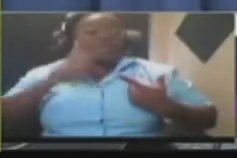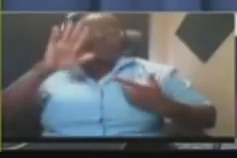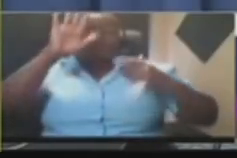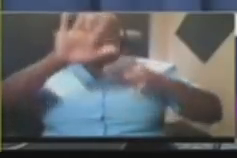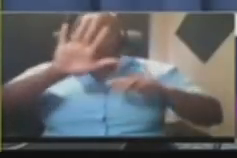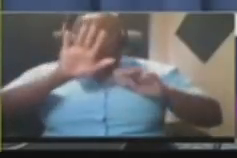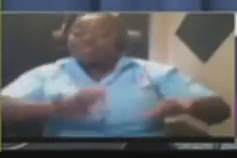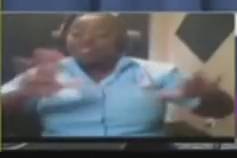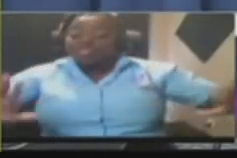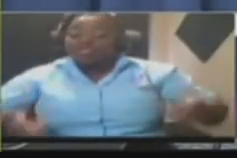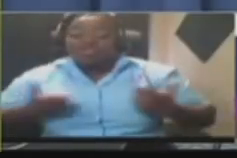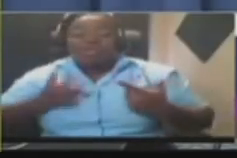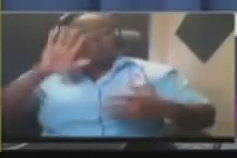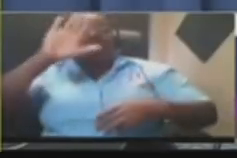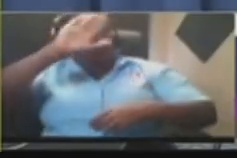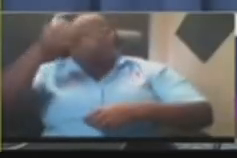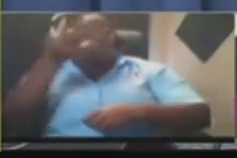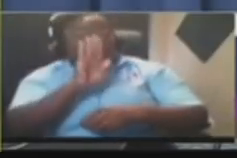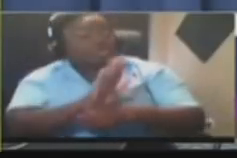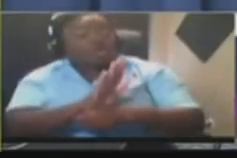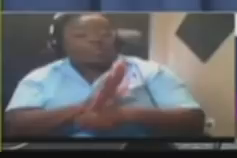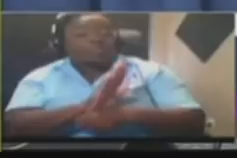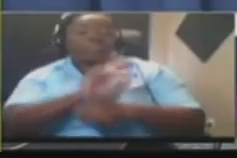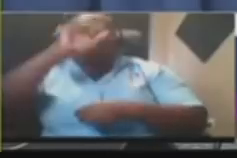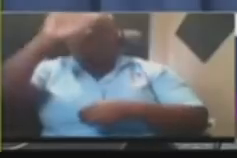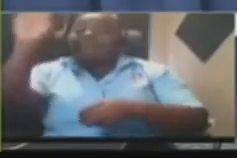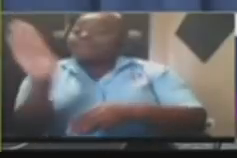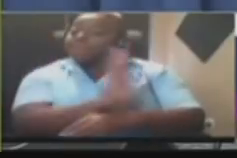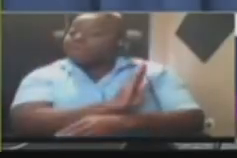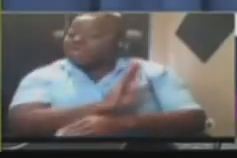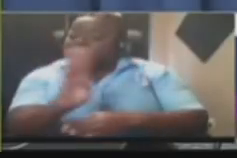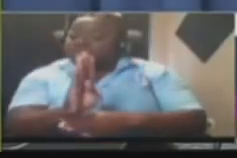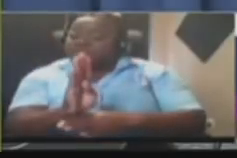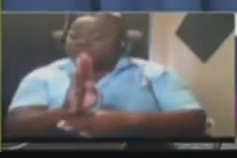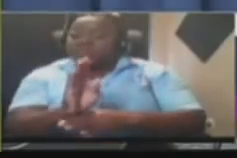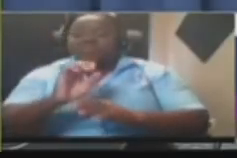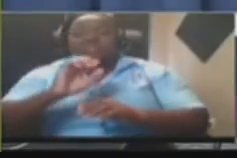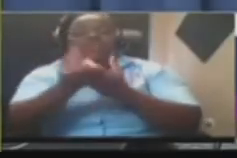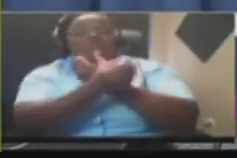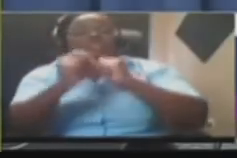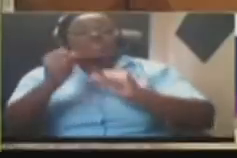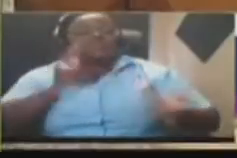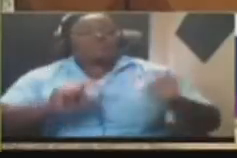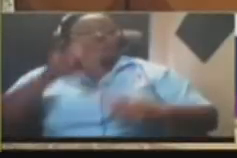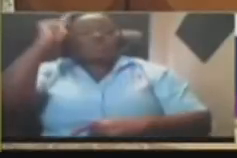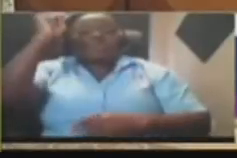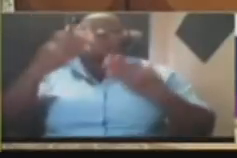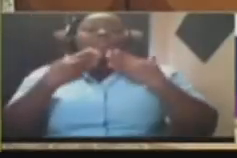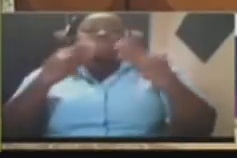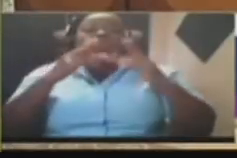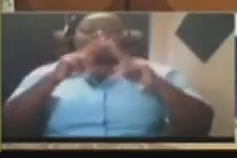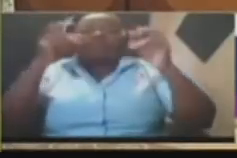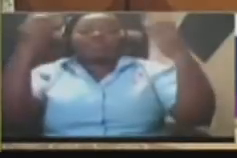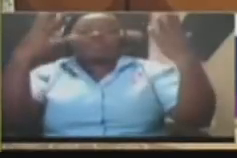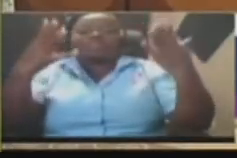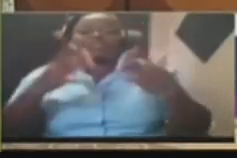save your job. It will save businesses, and it will save TNT. Thank you very much, Honorable Prime Minister.